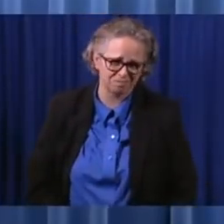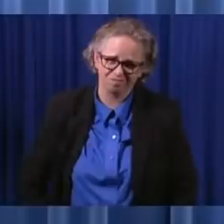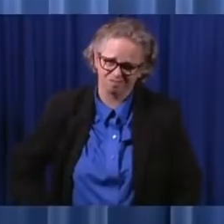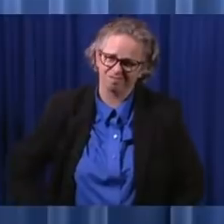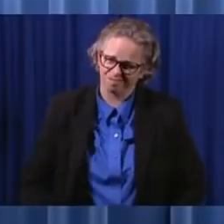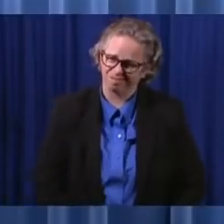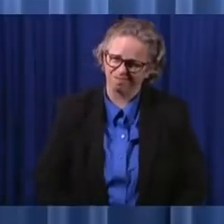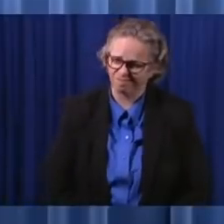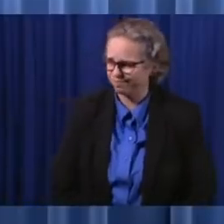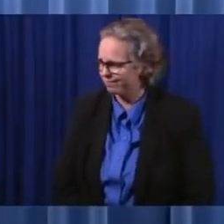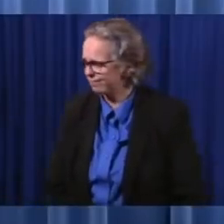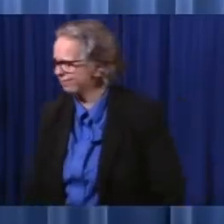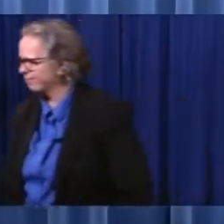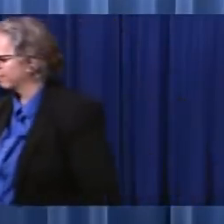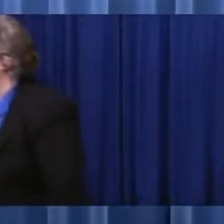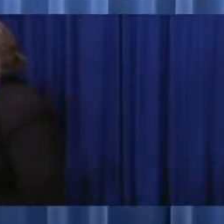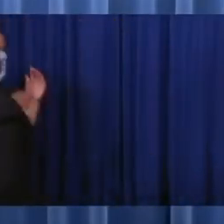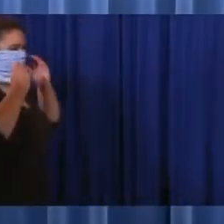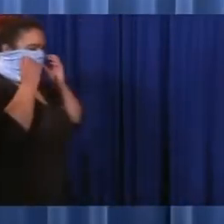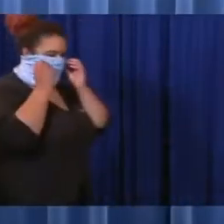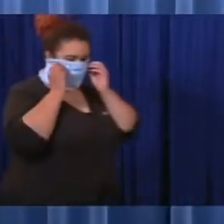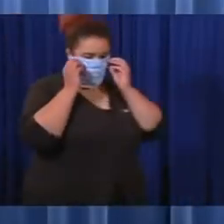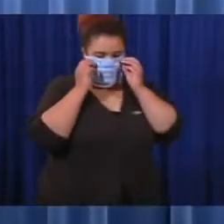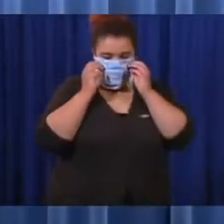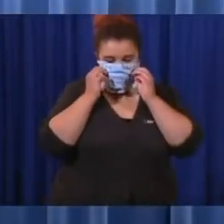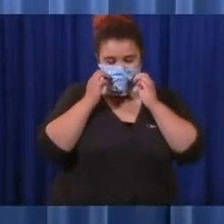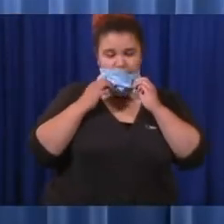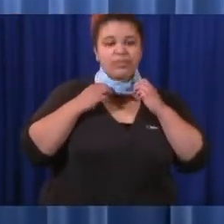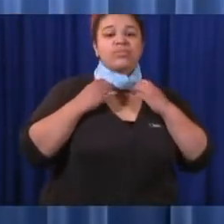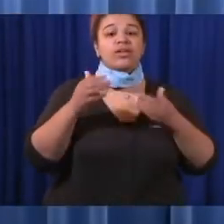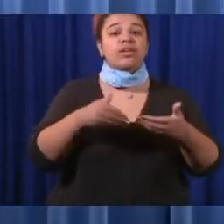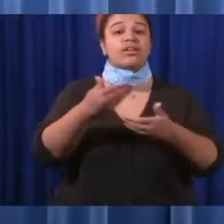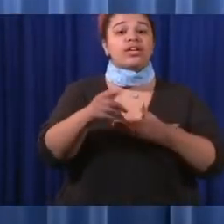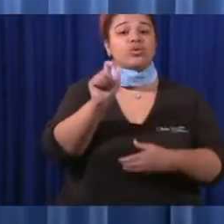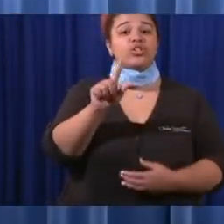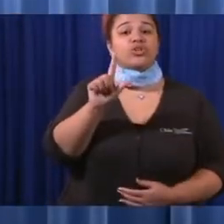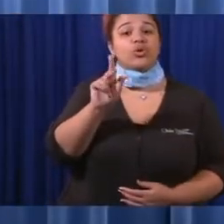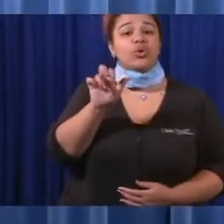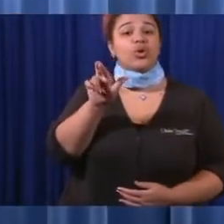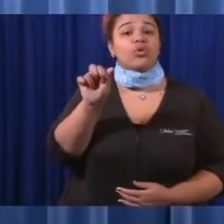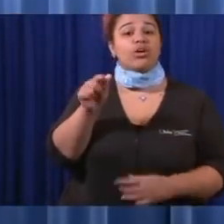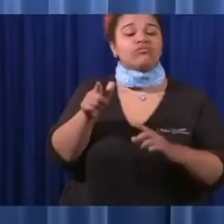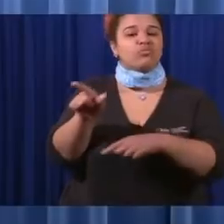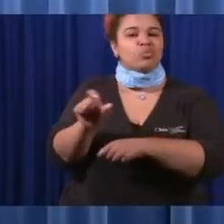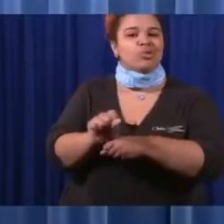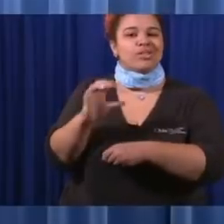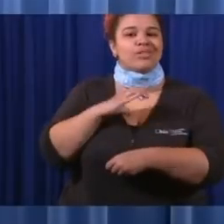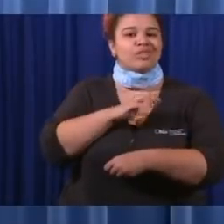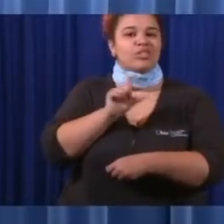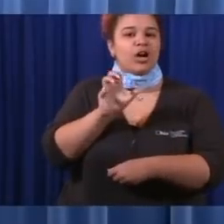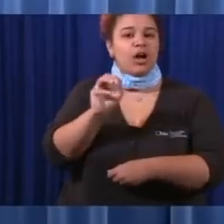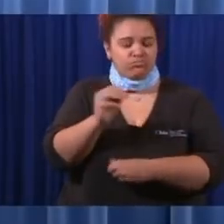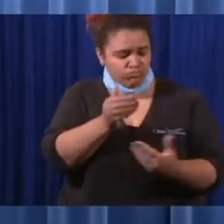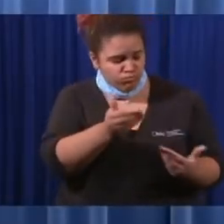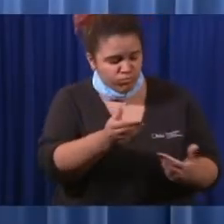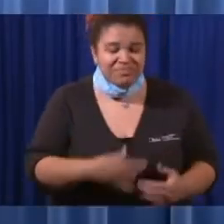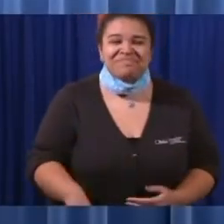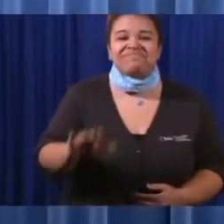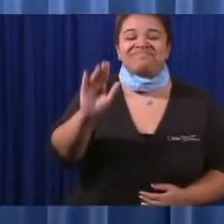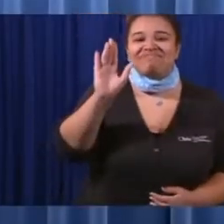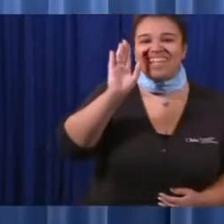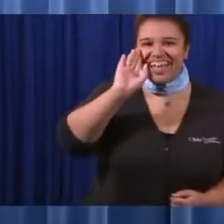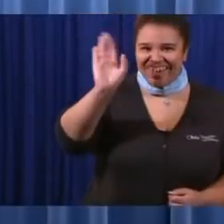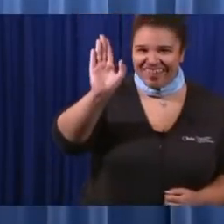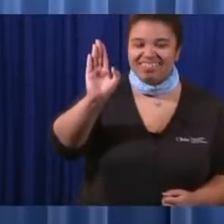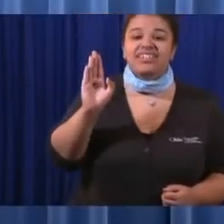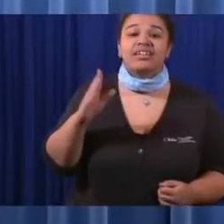Our next question is from Laura Hancock at cleveland.com. Laura, please ask your question. Hi. My question